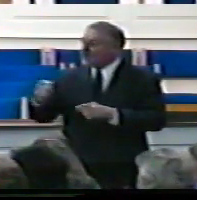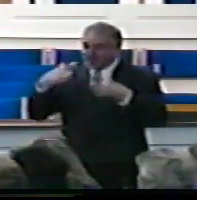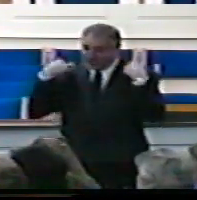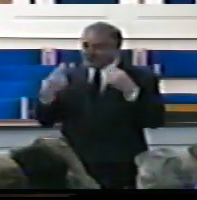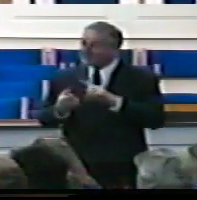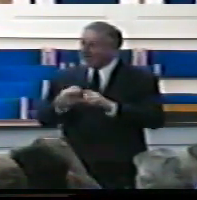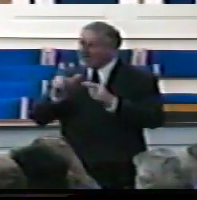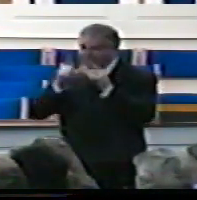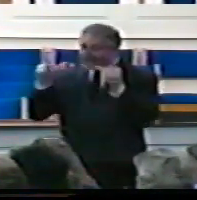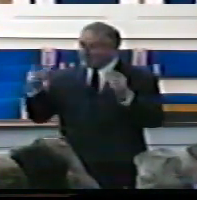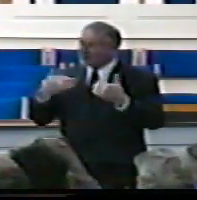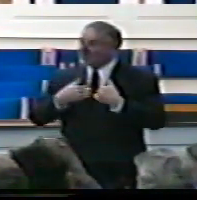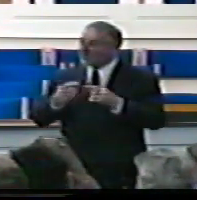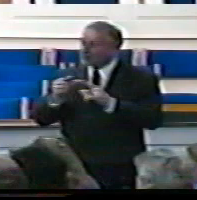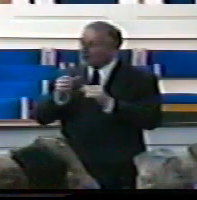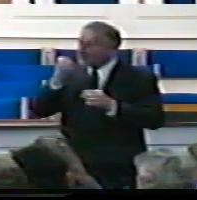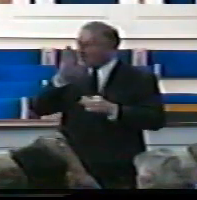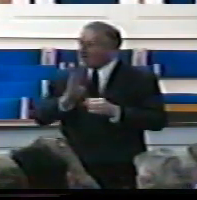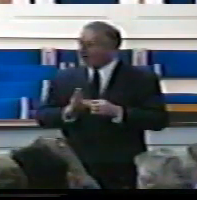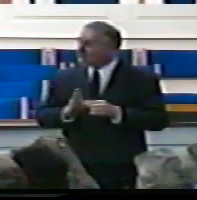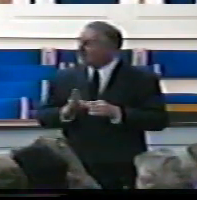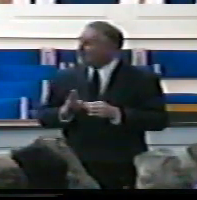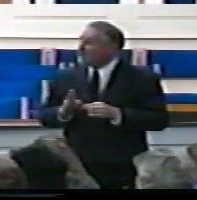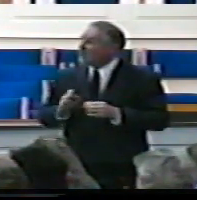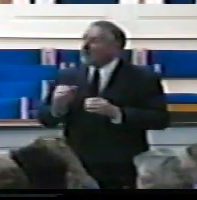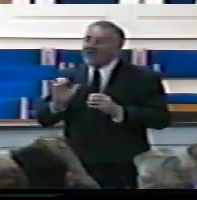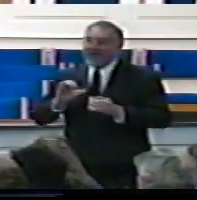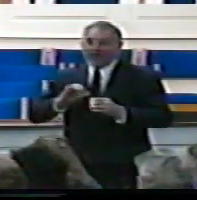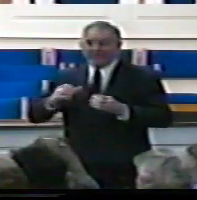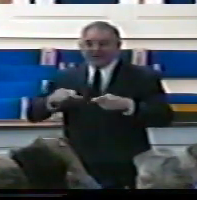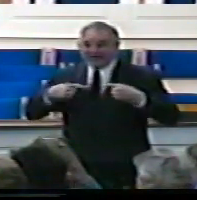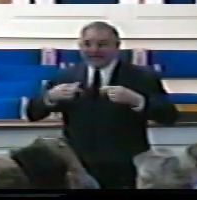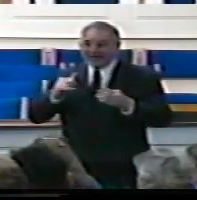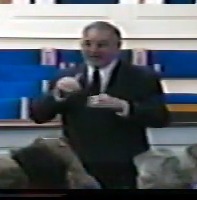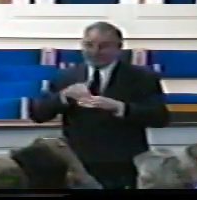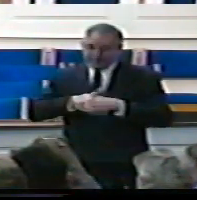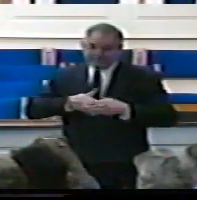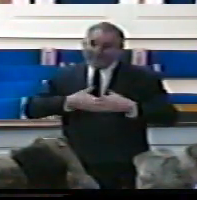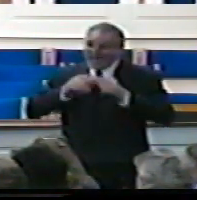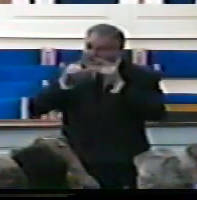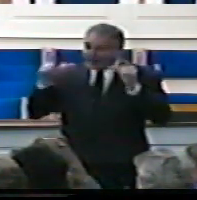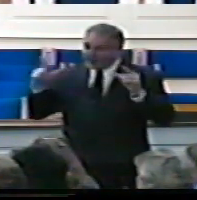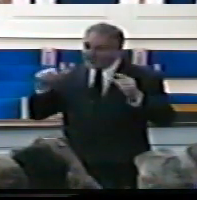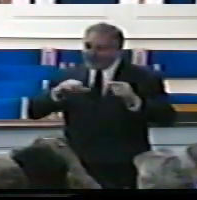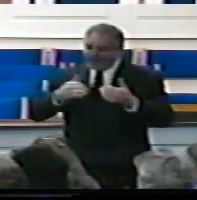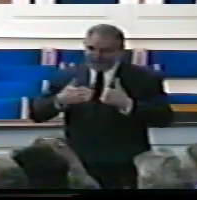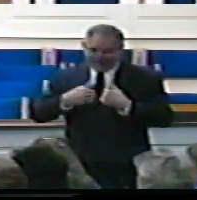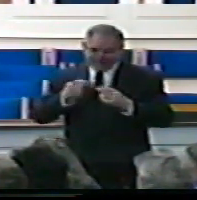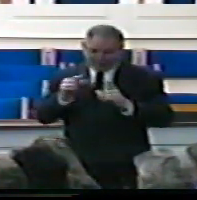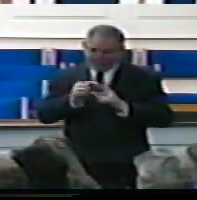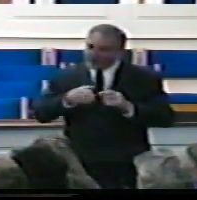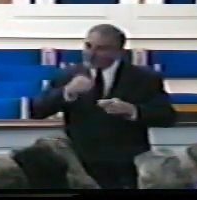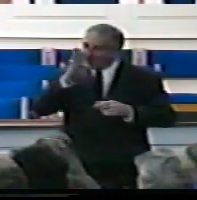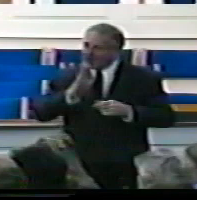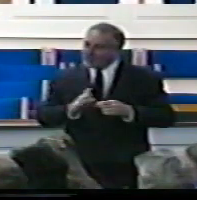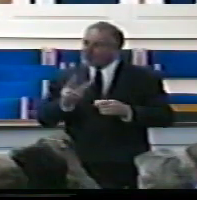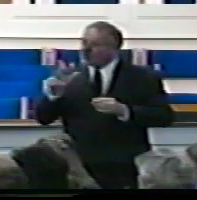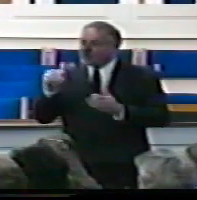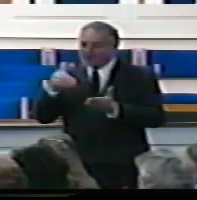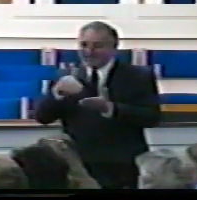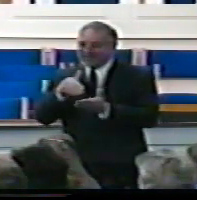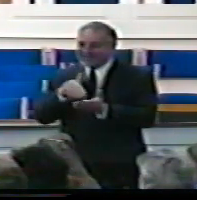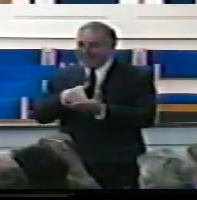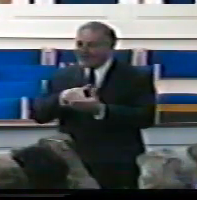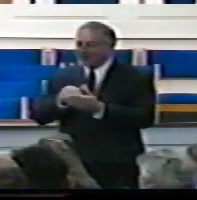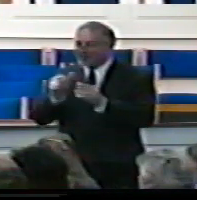God? Aren't you glad in your language you have a copy of the Word of God? What God has to say to us? There's 3,000 languages in the world that doesn't have a copy of the